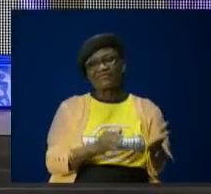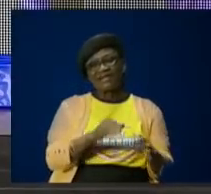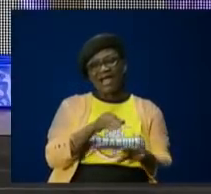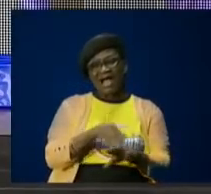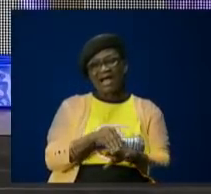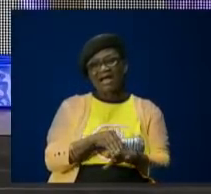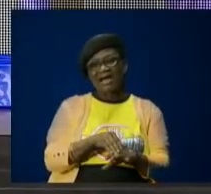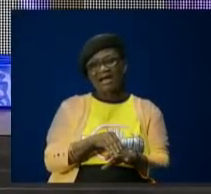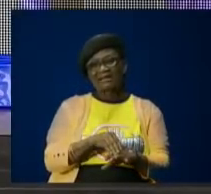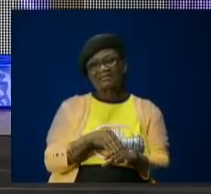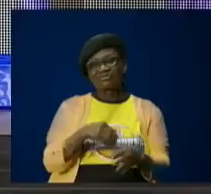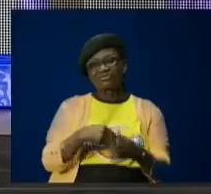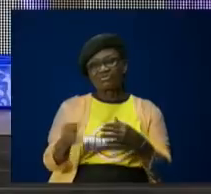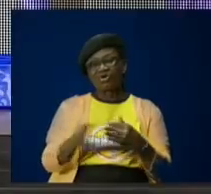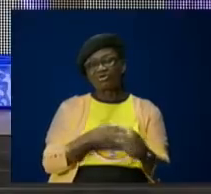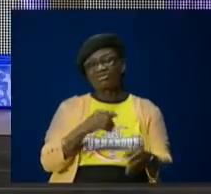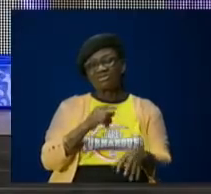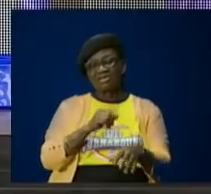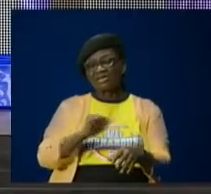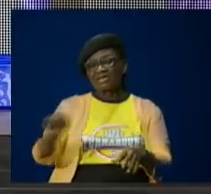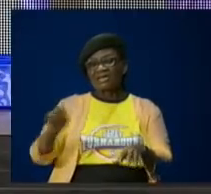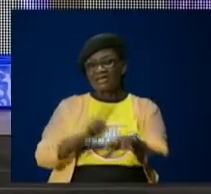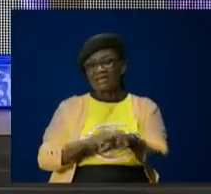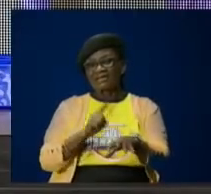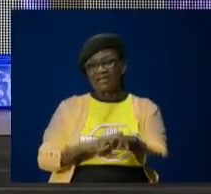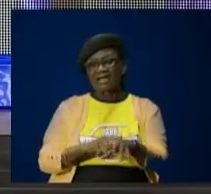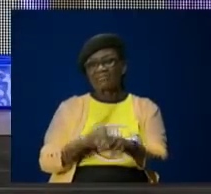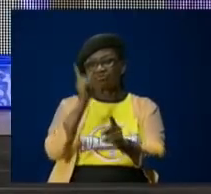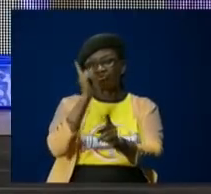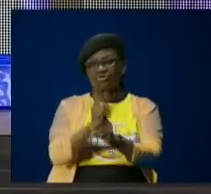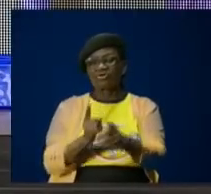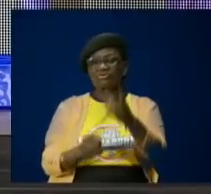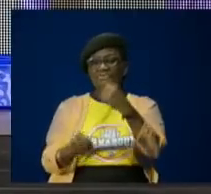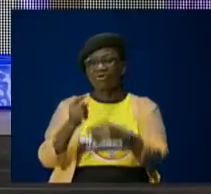That's all. When we wait and we don't see you, we will take off.